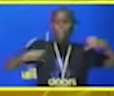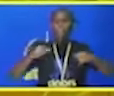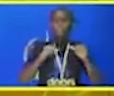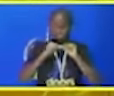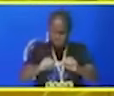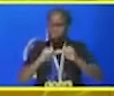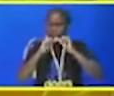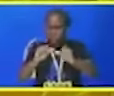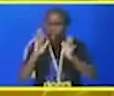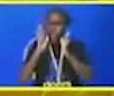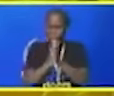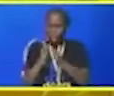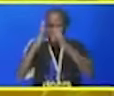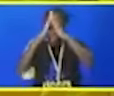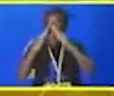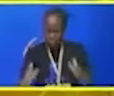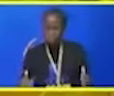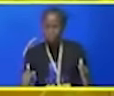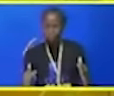praying peace,